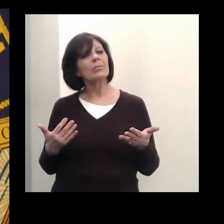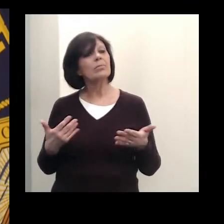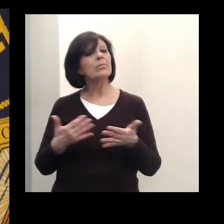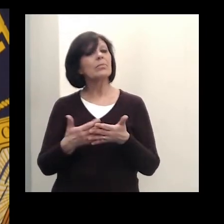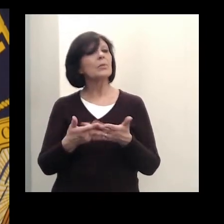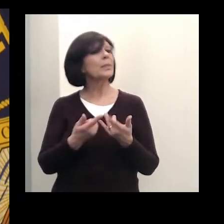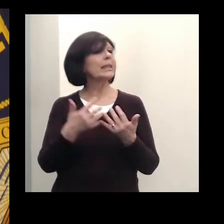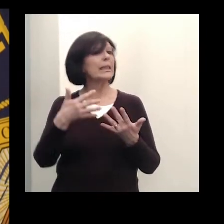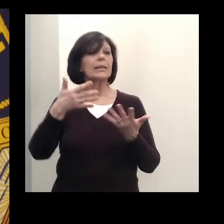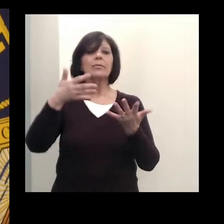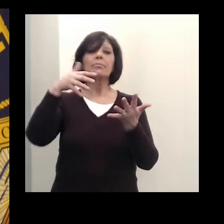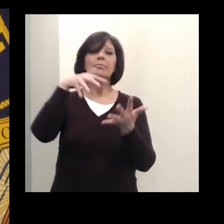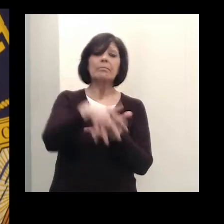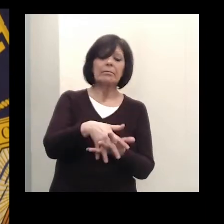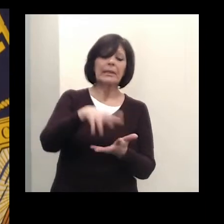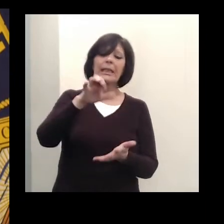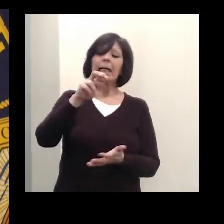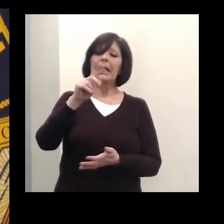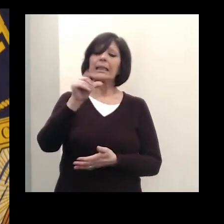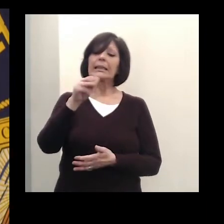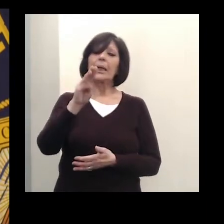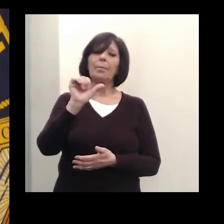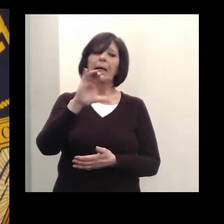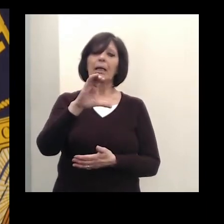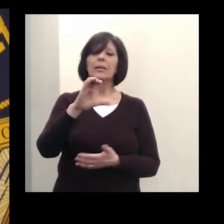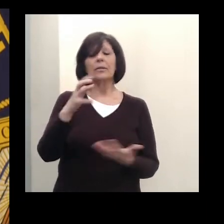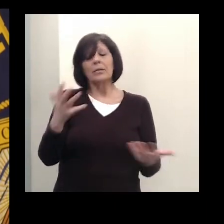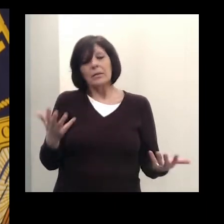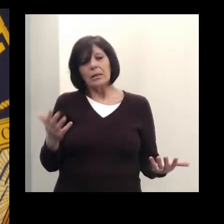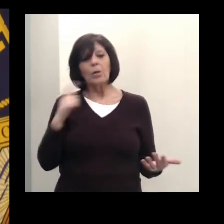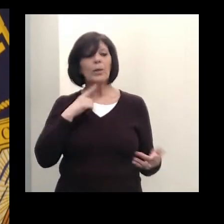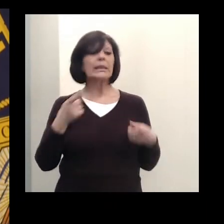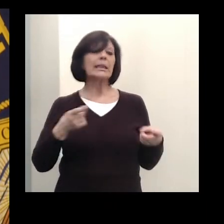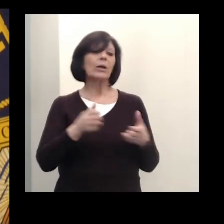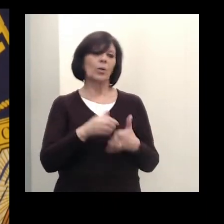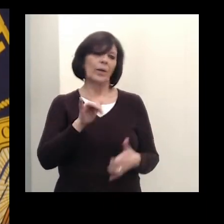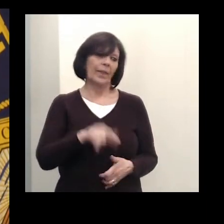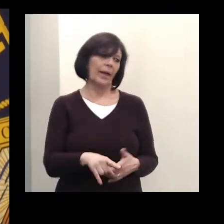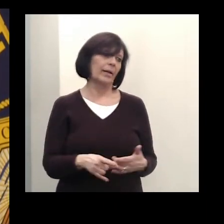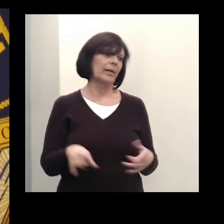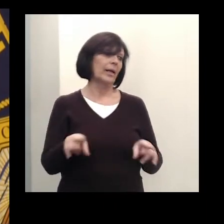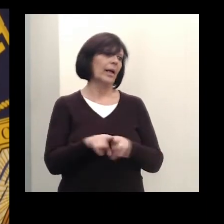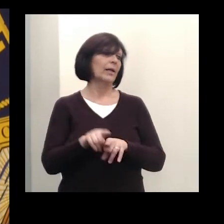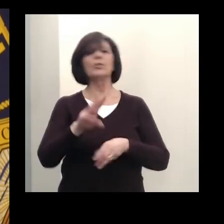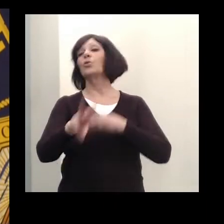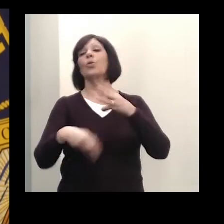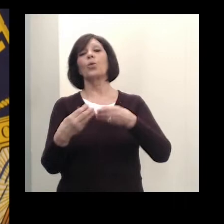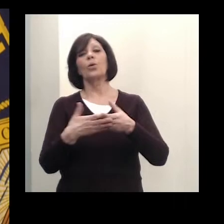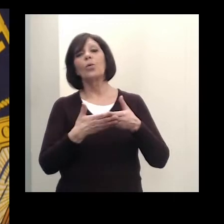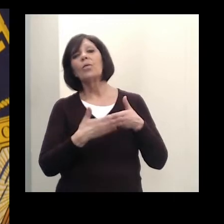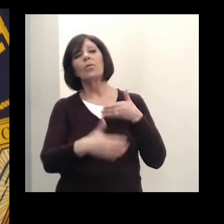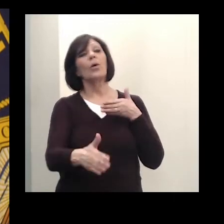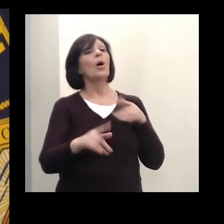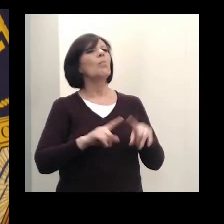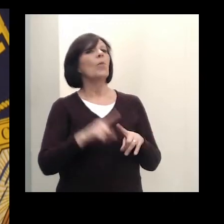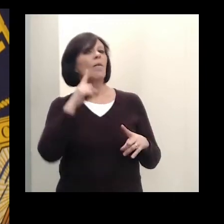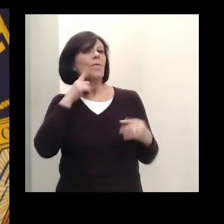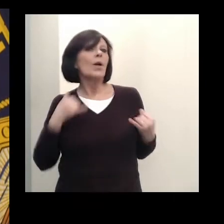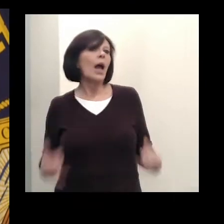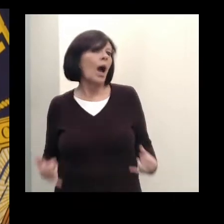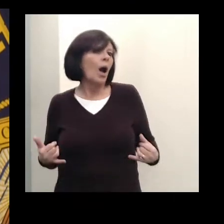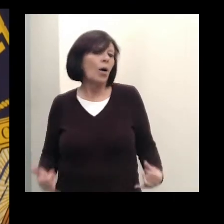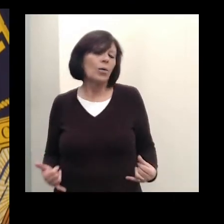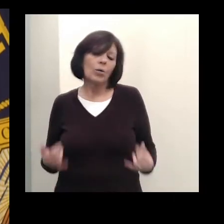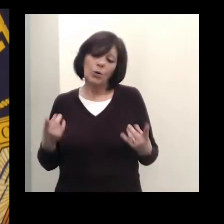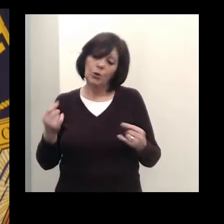case, it's something we're going to have to deal with as a community, as a country, and a world going forward. But for now, we need to do what we can to get